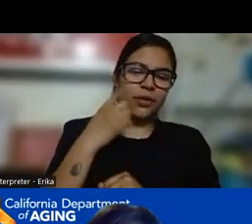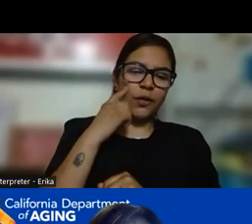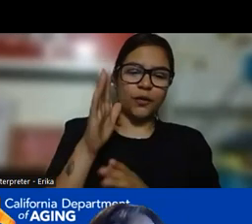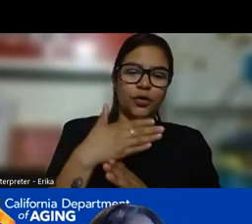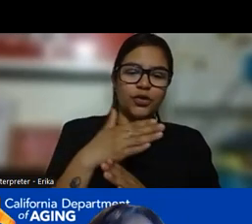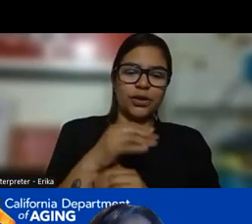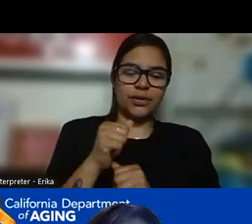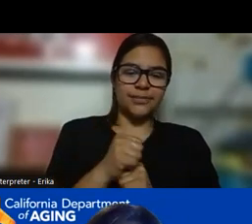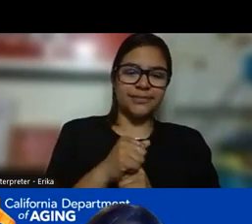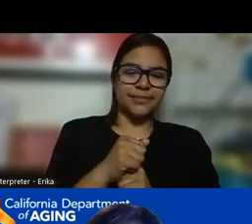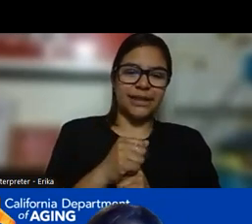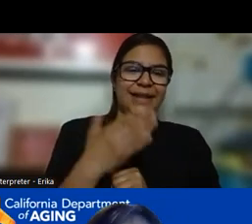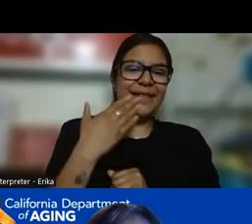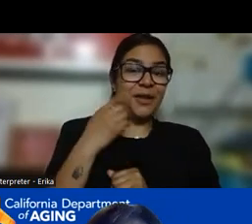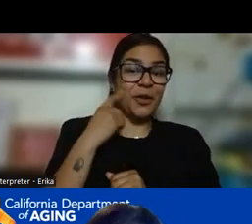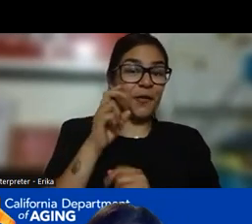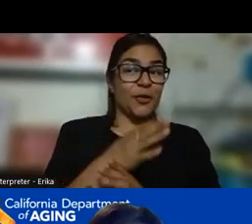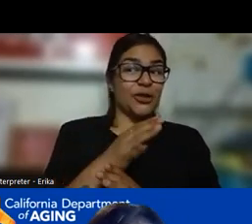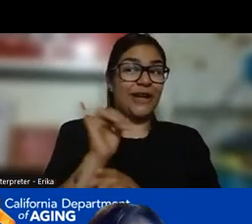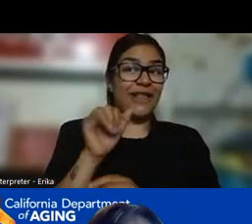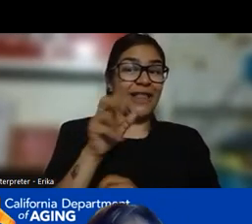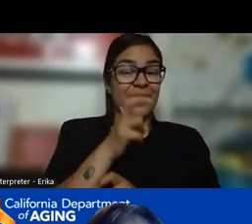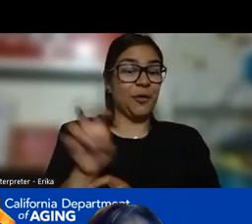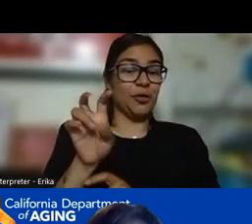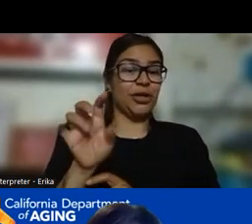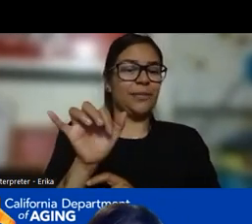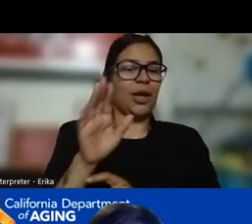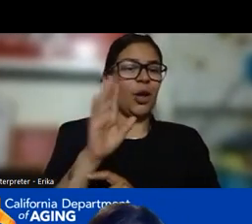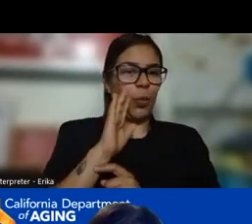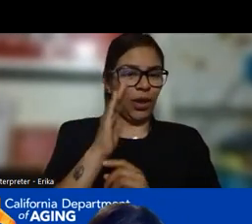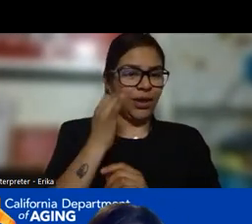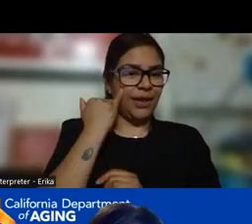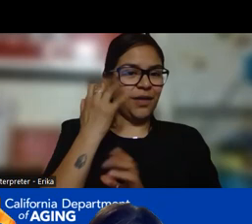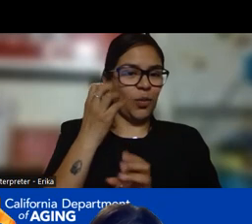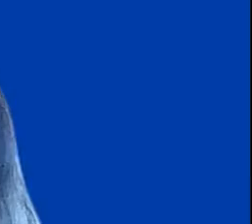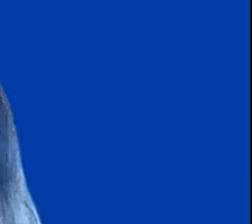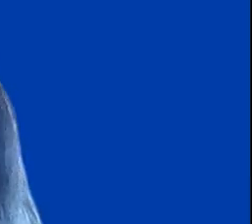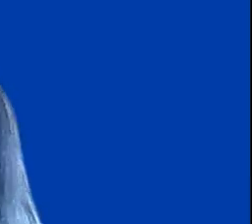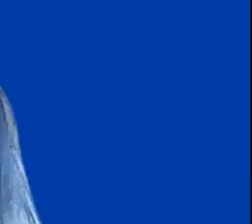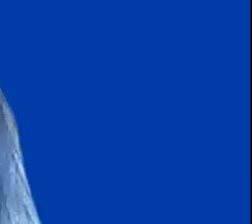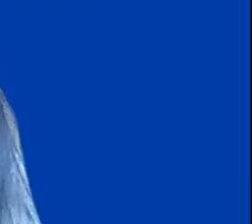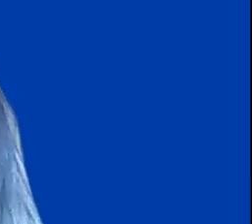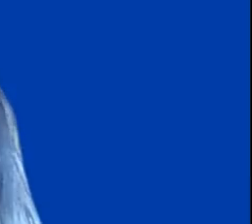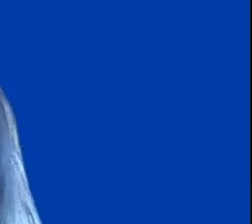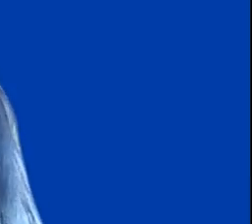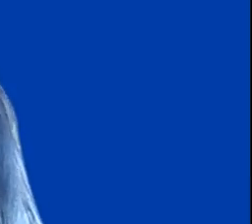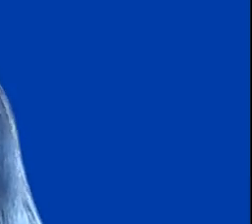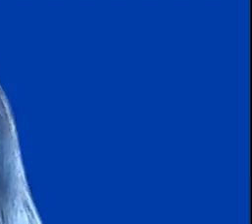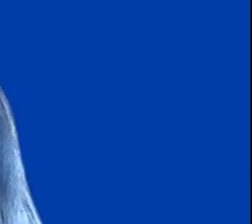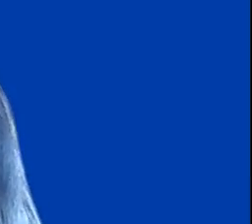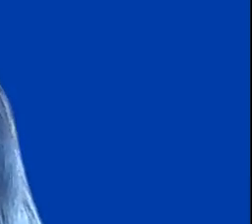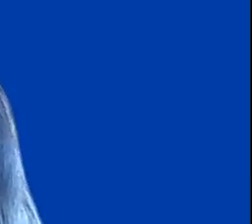your interest in the field trip. I will keep folks posted to visit Sang's organization. I also want to just